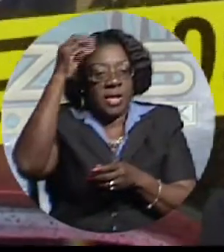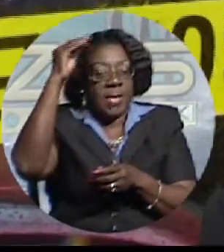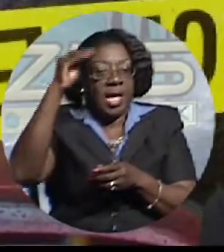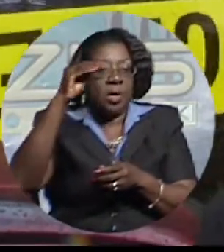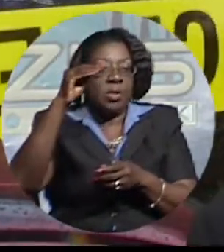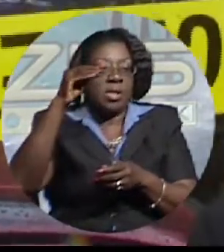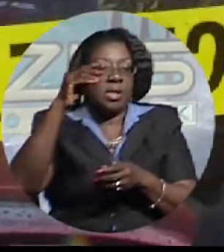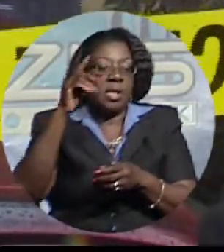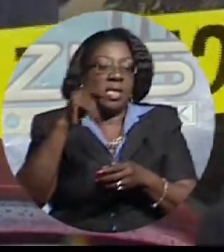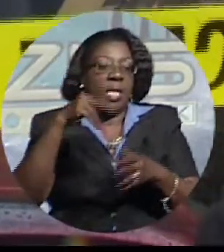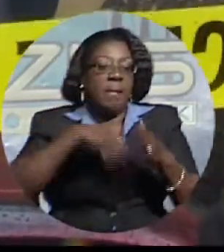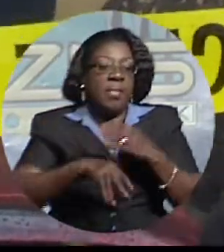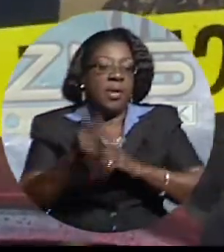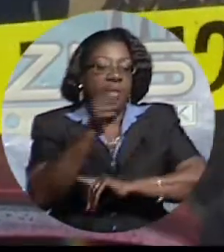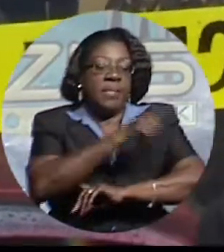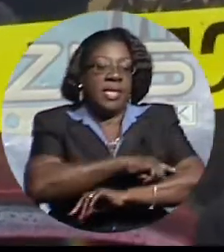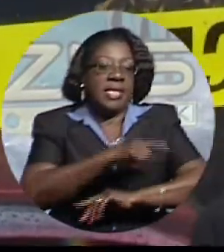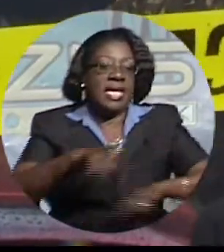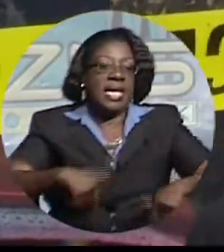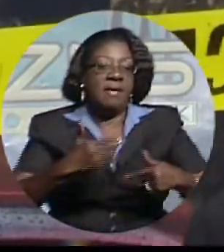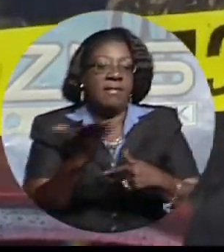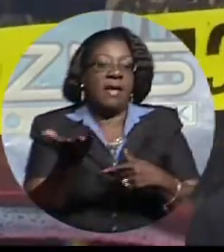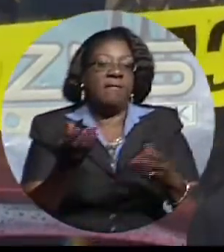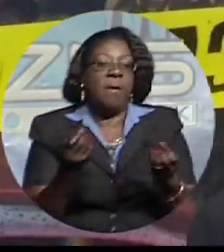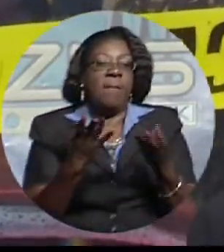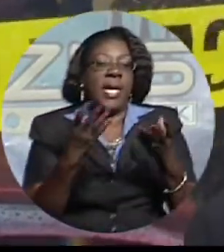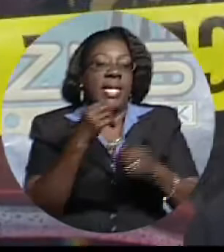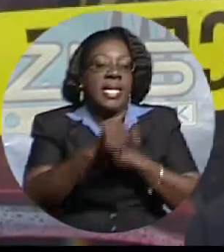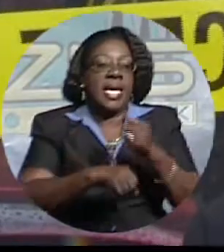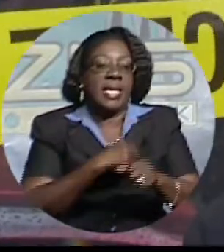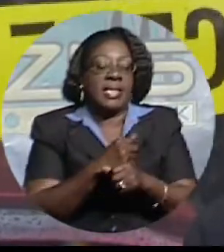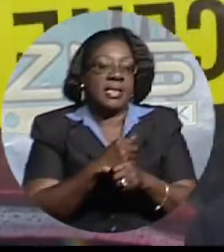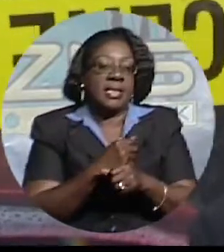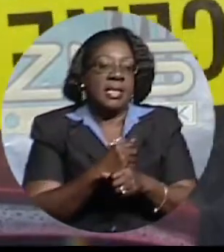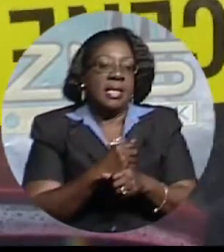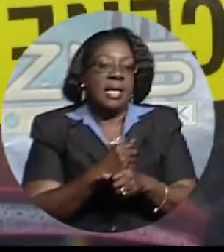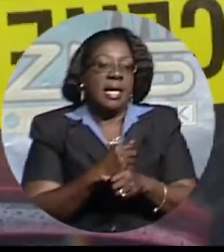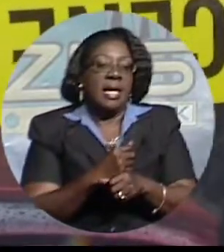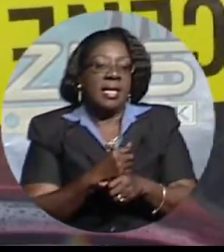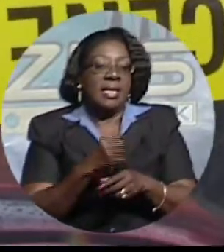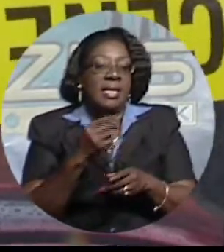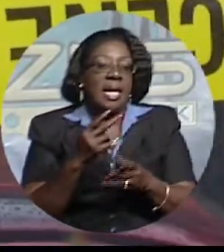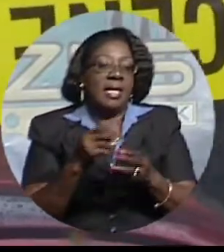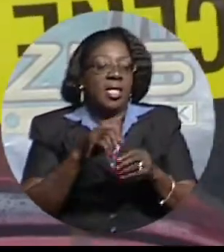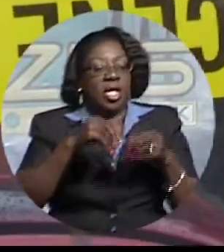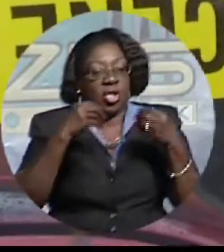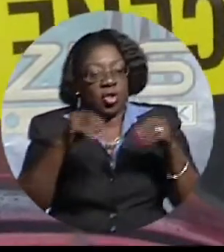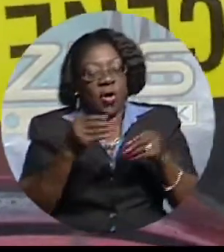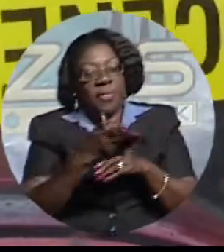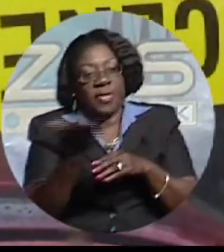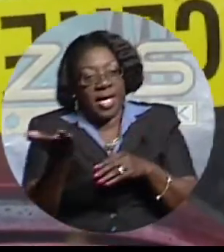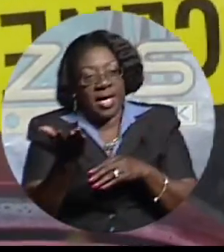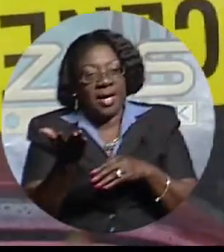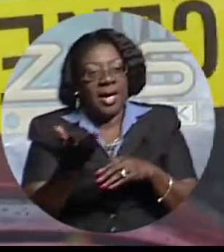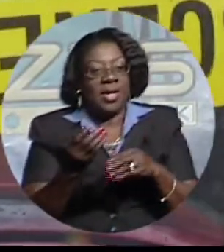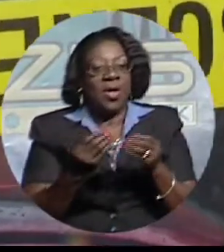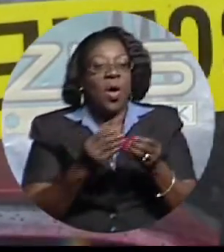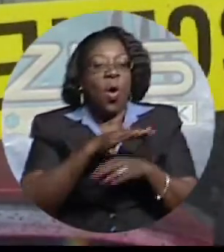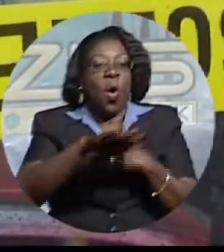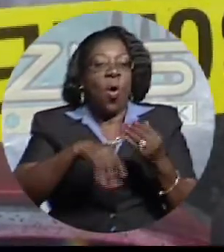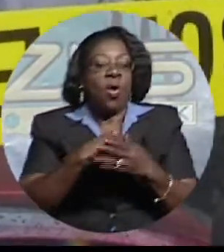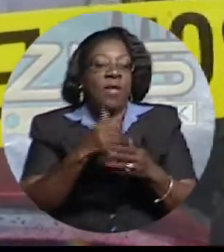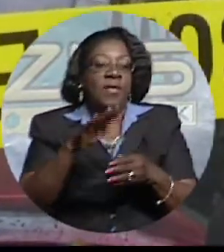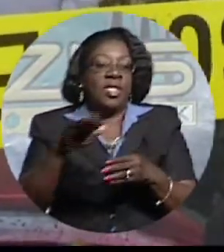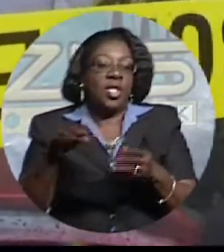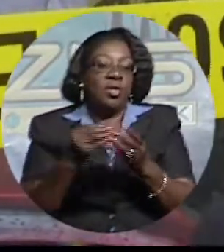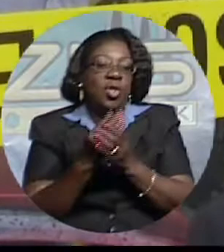birthplace and that he lived there for many years. Of course, there was the ice plant that was there and the little convenience store that was